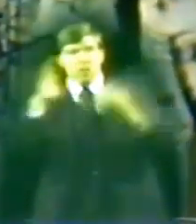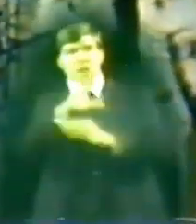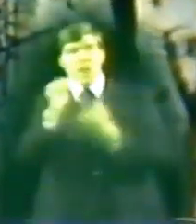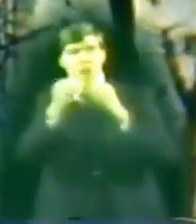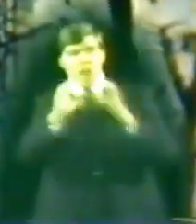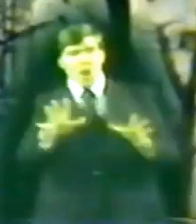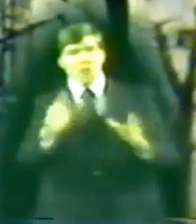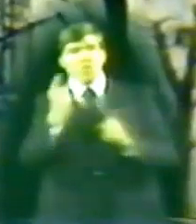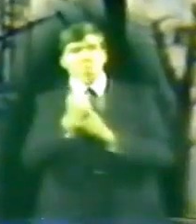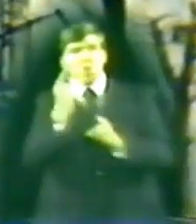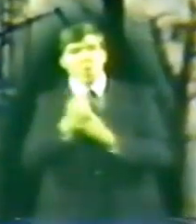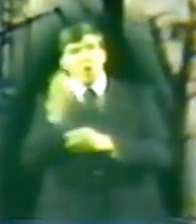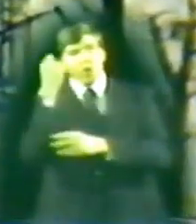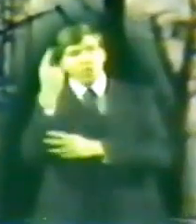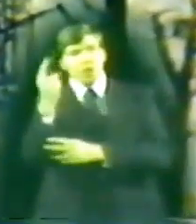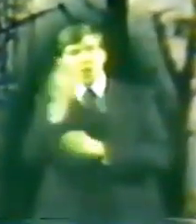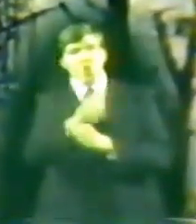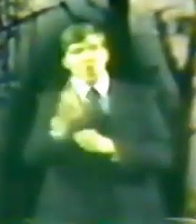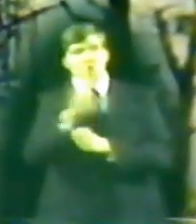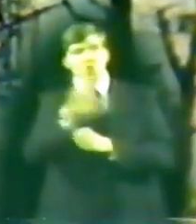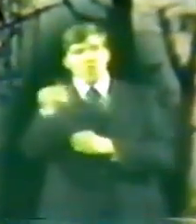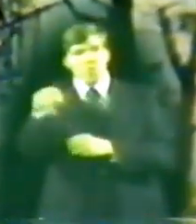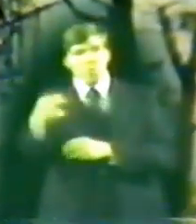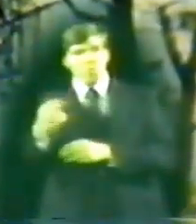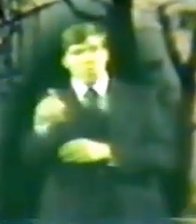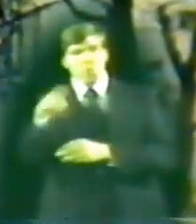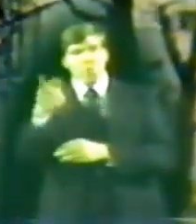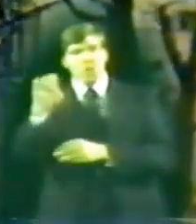and a loss of the proper understanding and use of the priesthood.